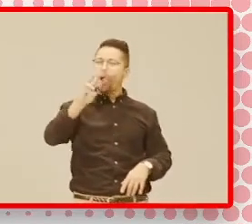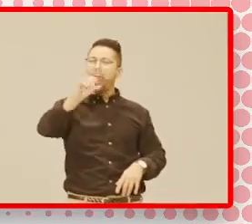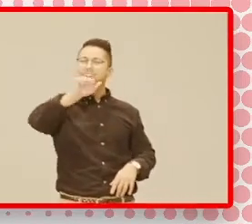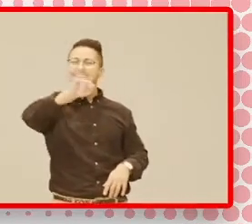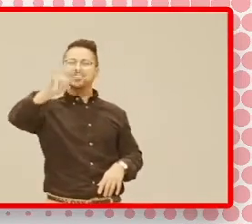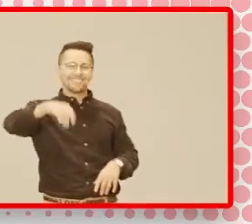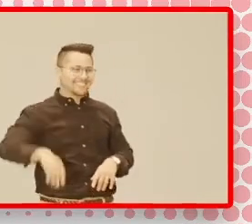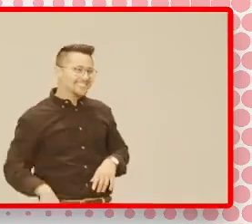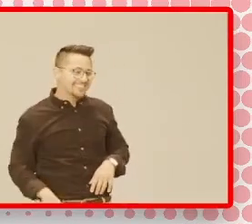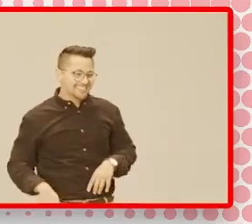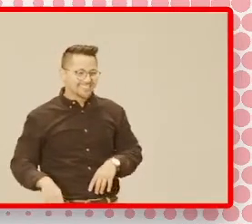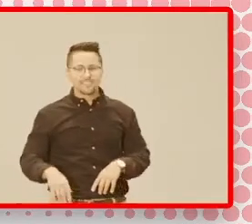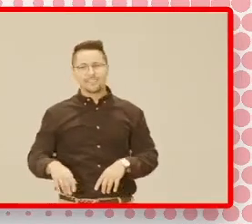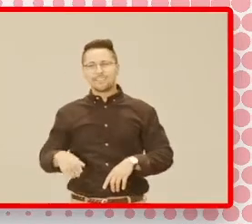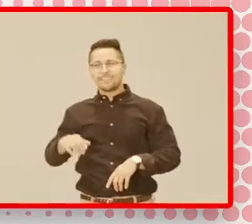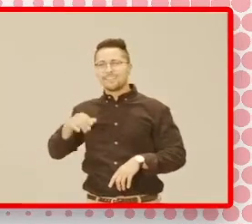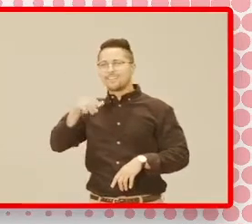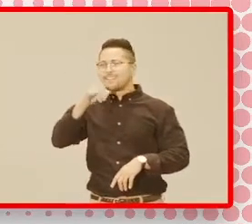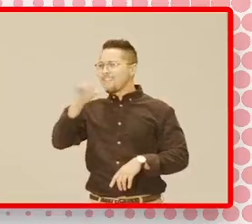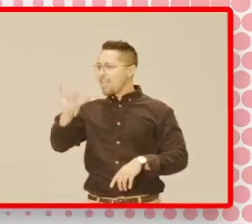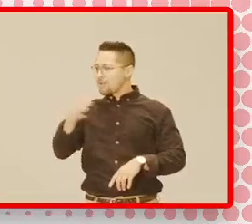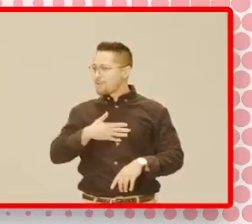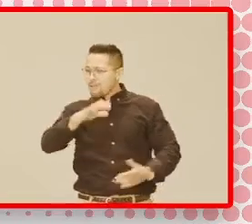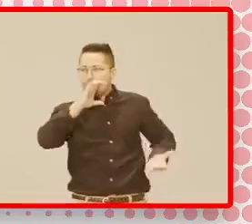Like my mother.